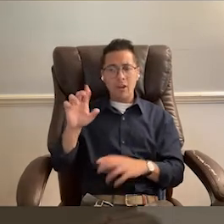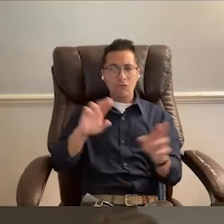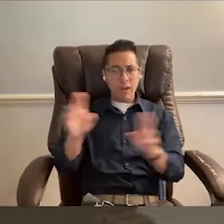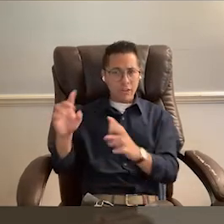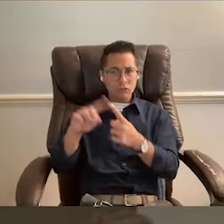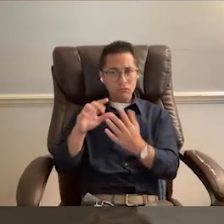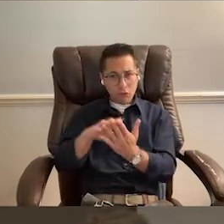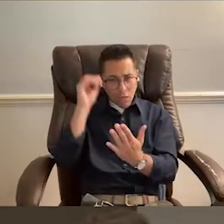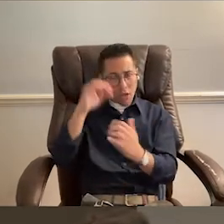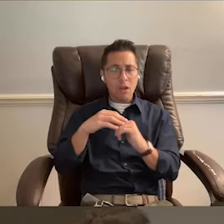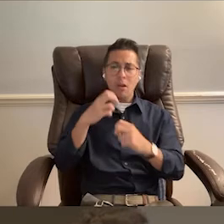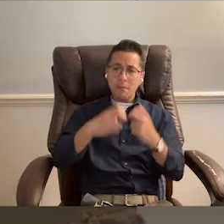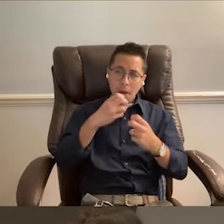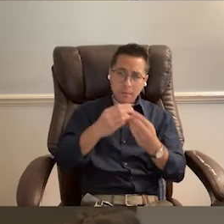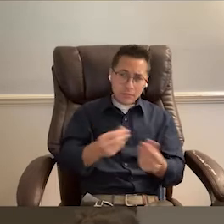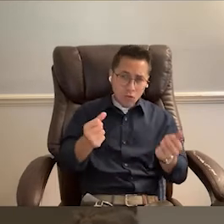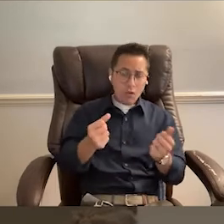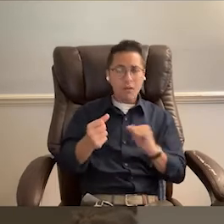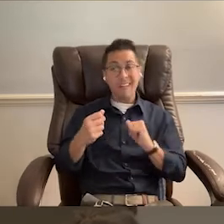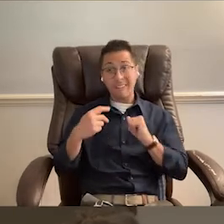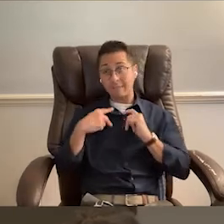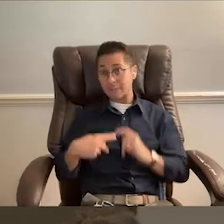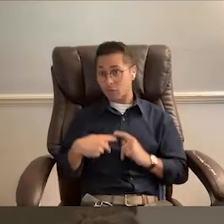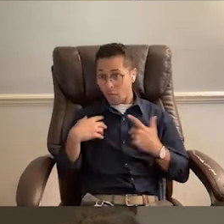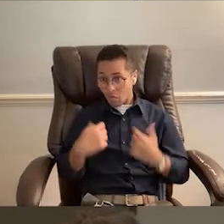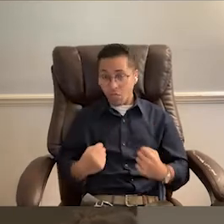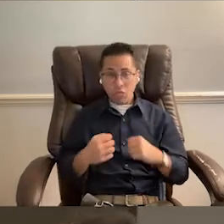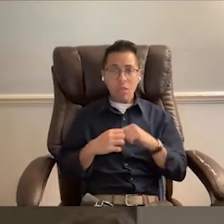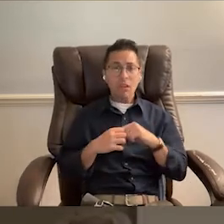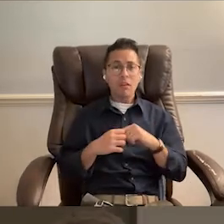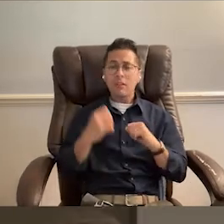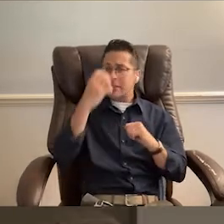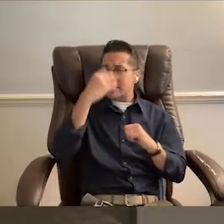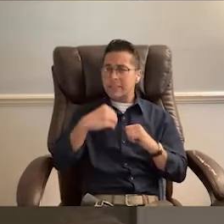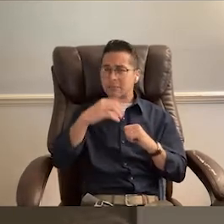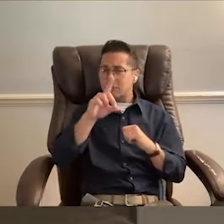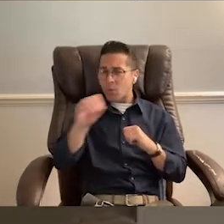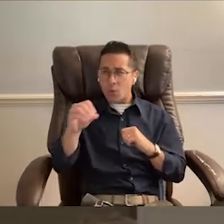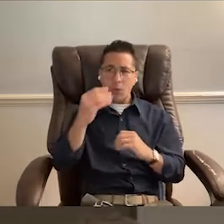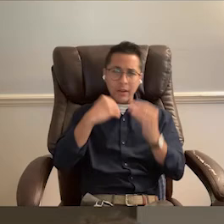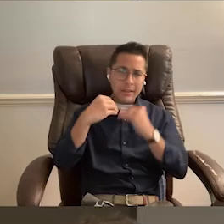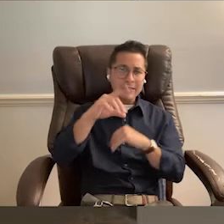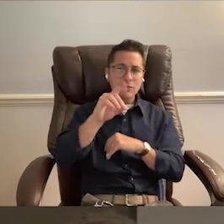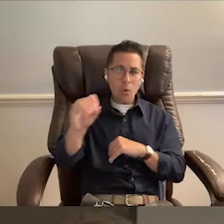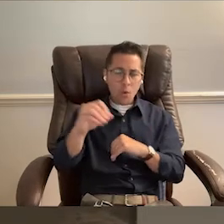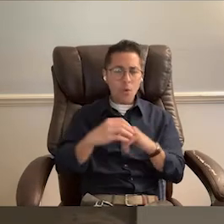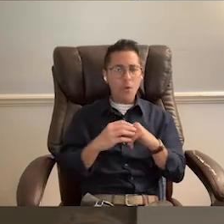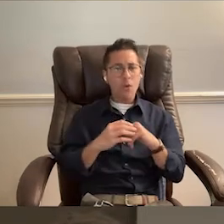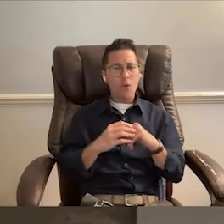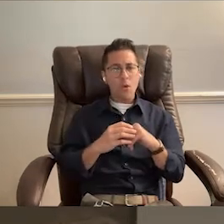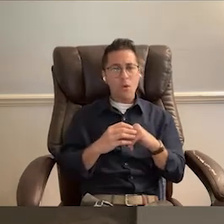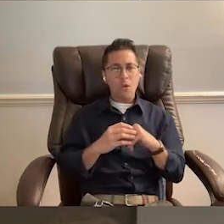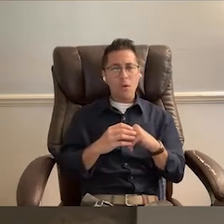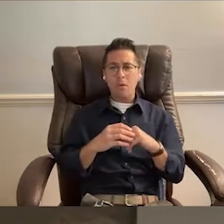The cognition is impaired readiness to learn, language delays, difficulty in problem solving. Physical health can